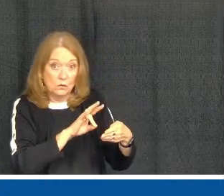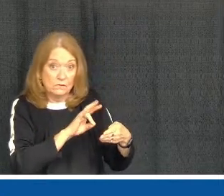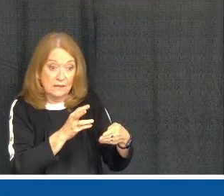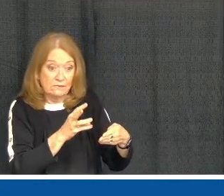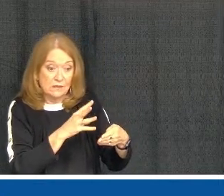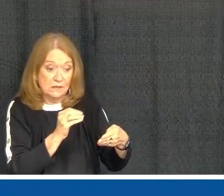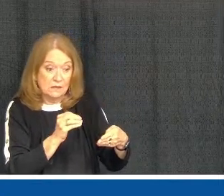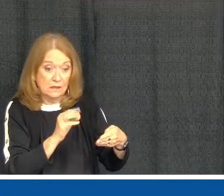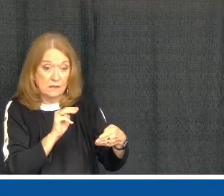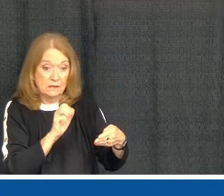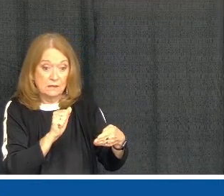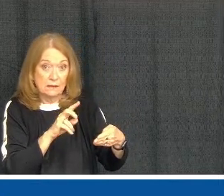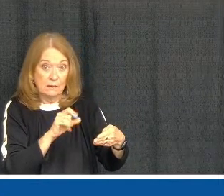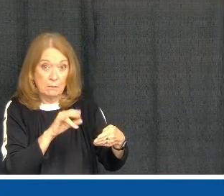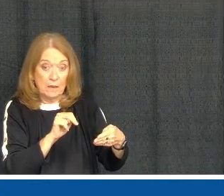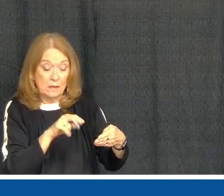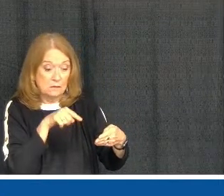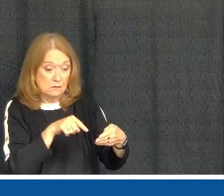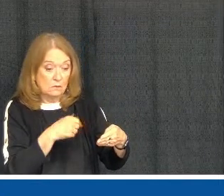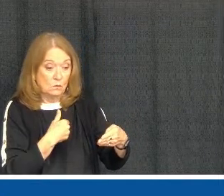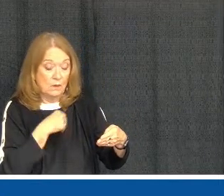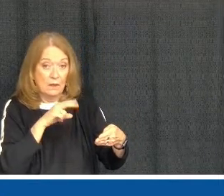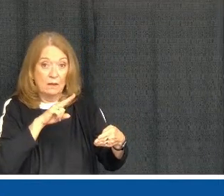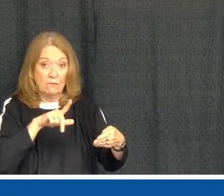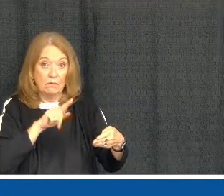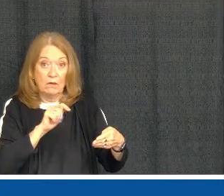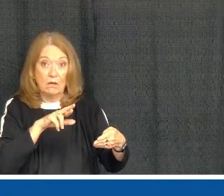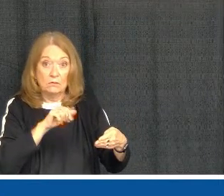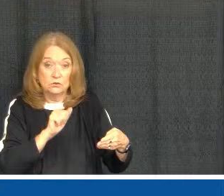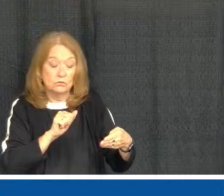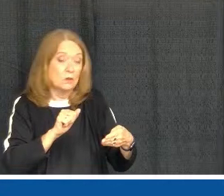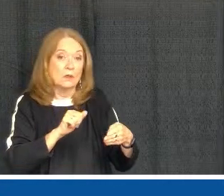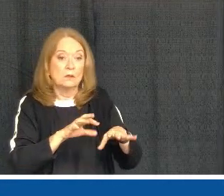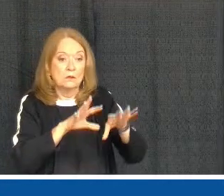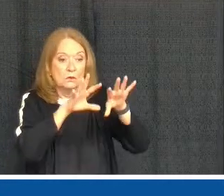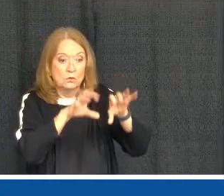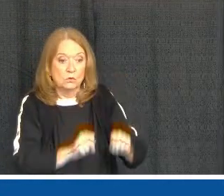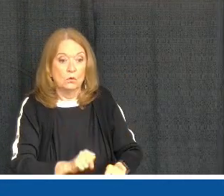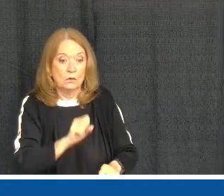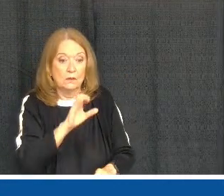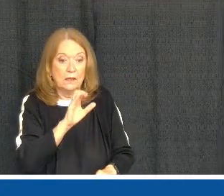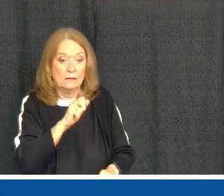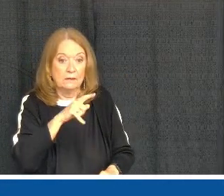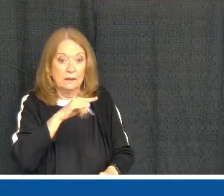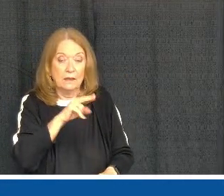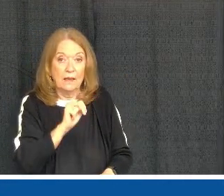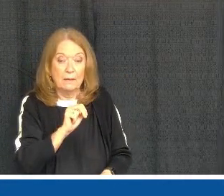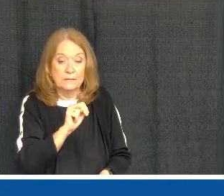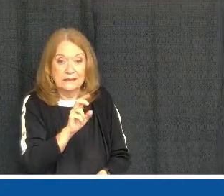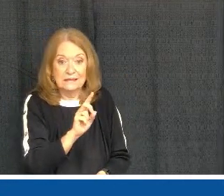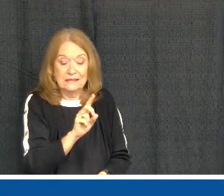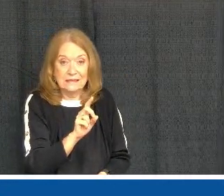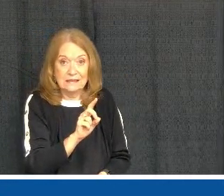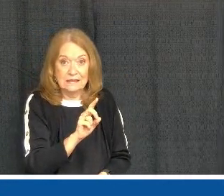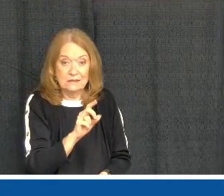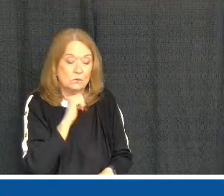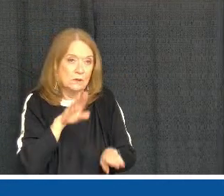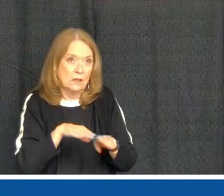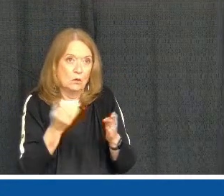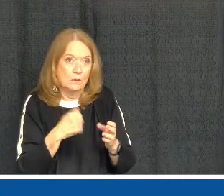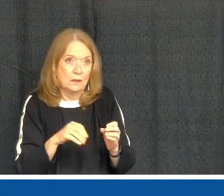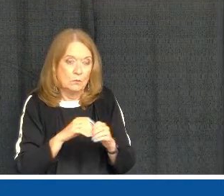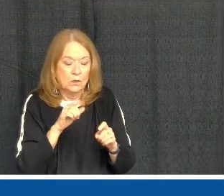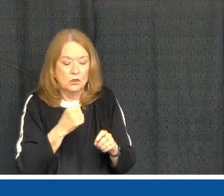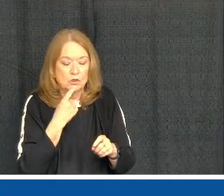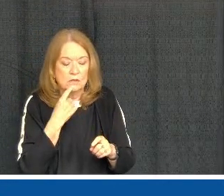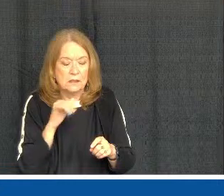76 and Madison where Ultra, they've tore down Captain D's, or, well, I can say it, it's not open anymore, and I shouldn't have said